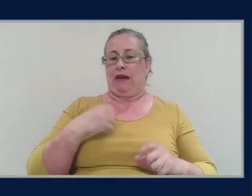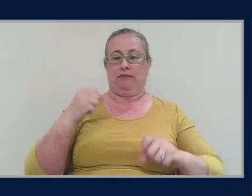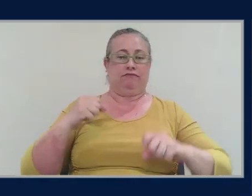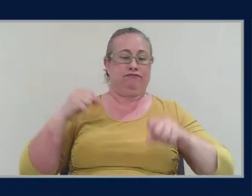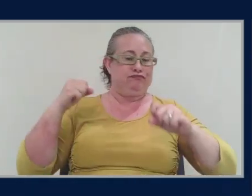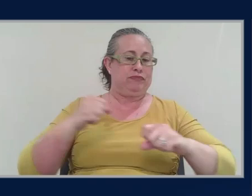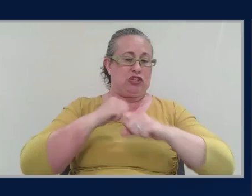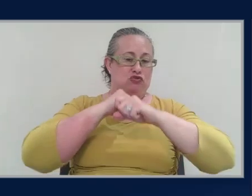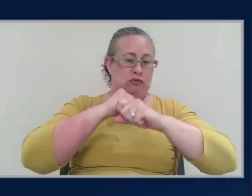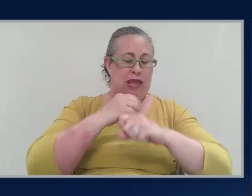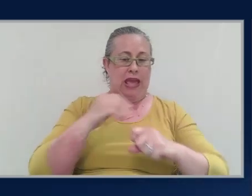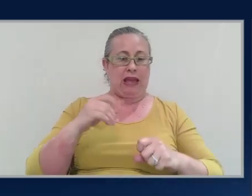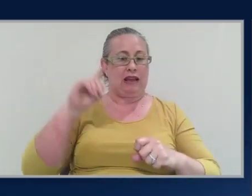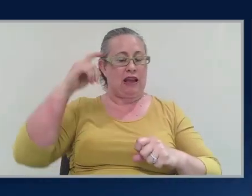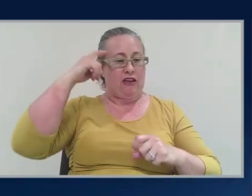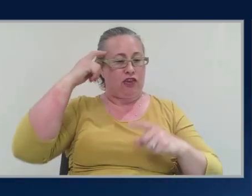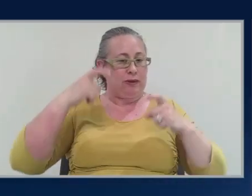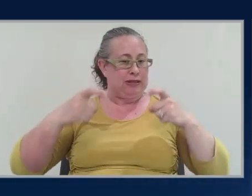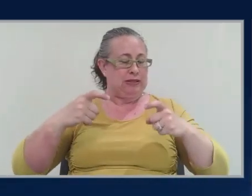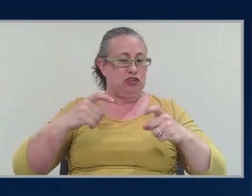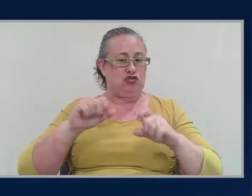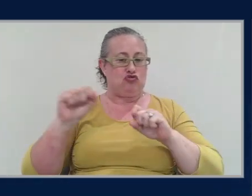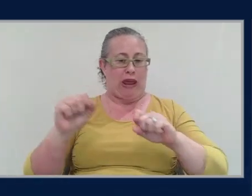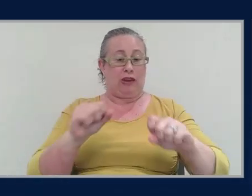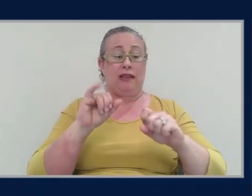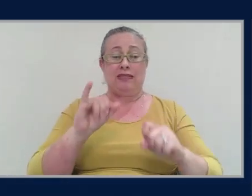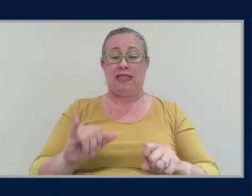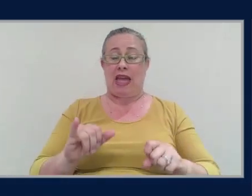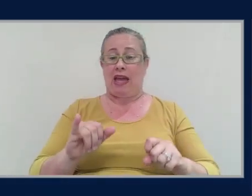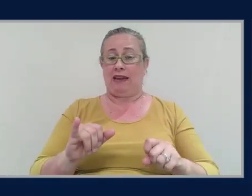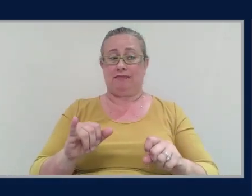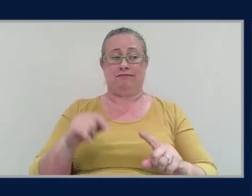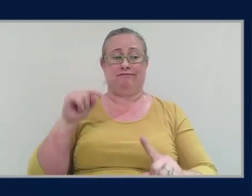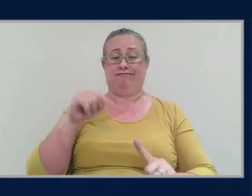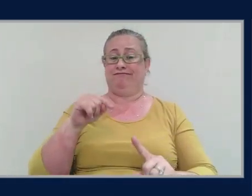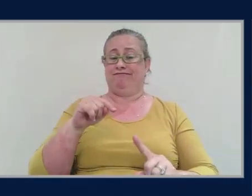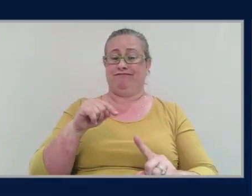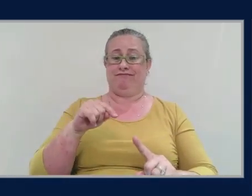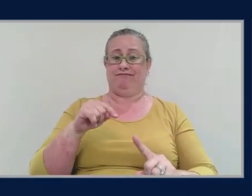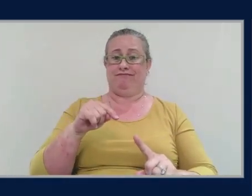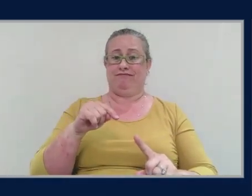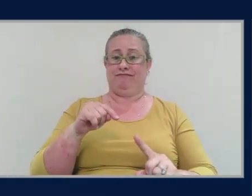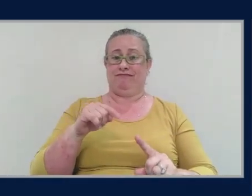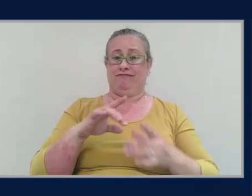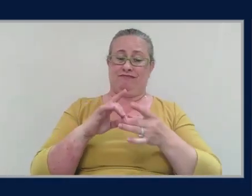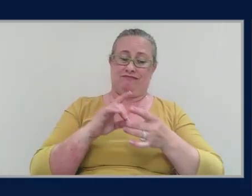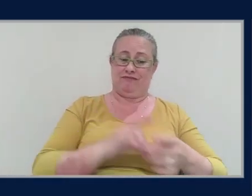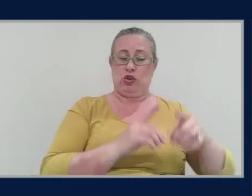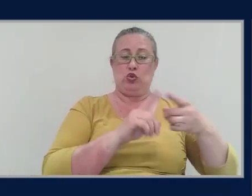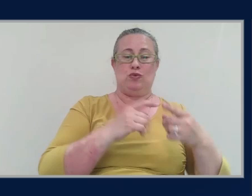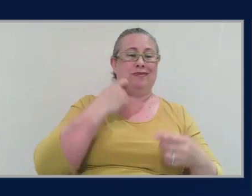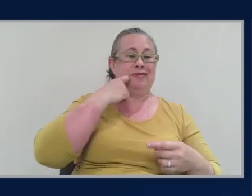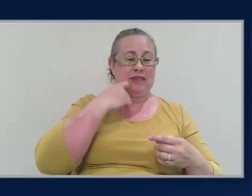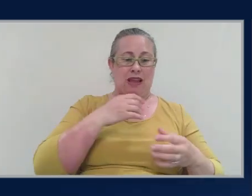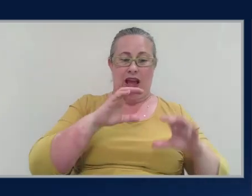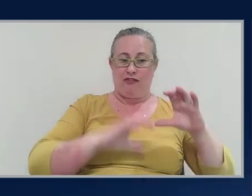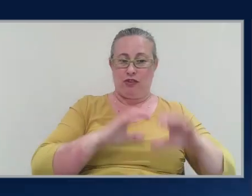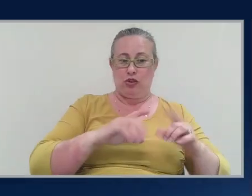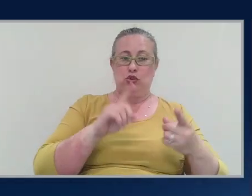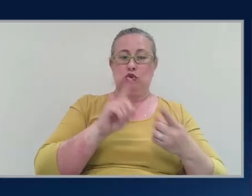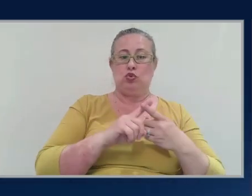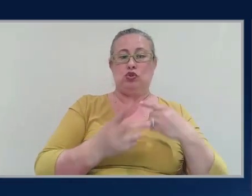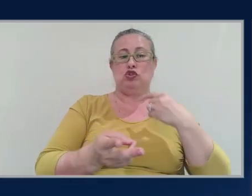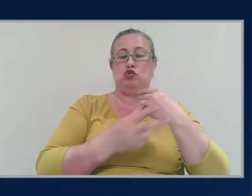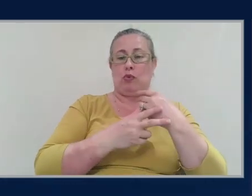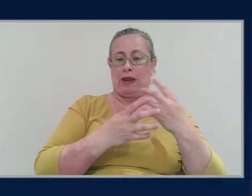governance strategy, which ultimately comes down, interesting tie into the last conversation, to storing a lot of